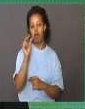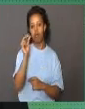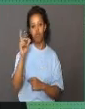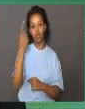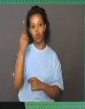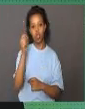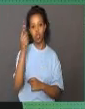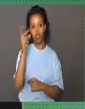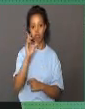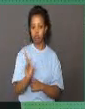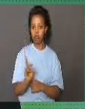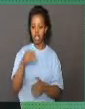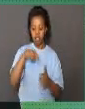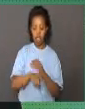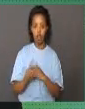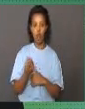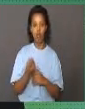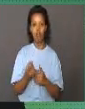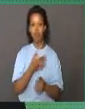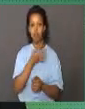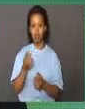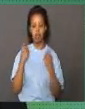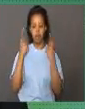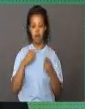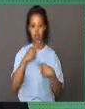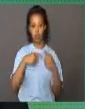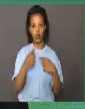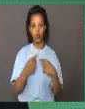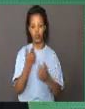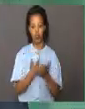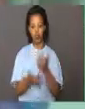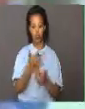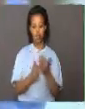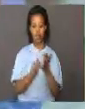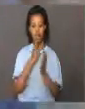detail to better understand the process.